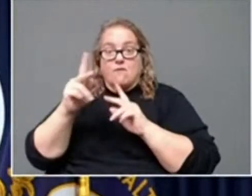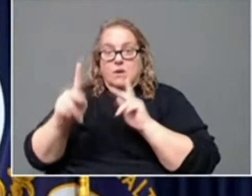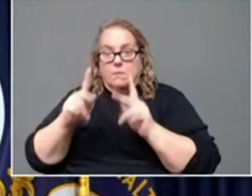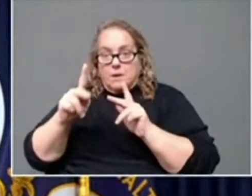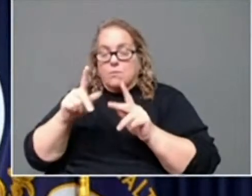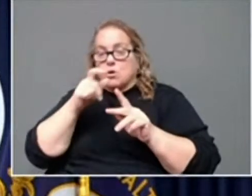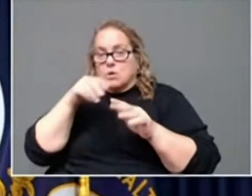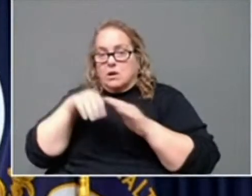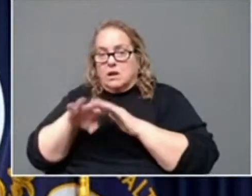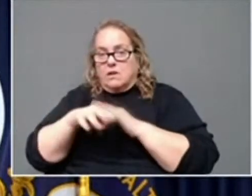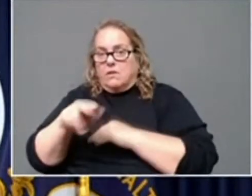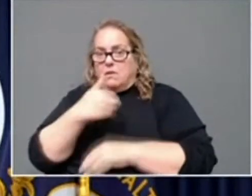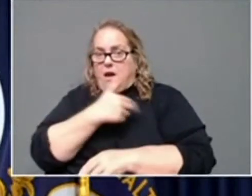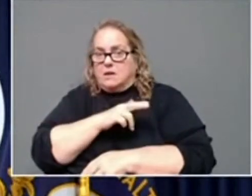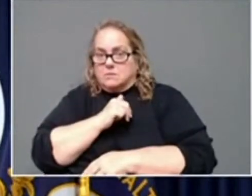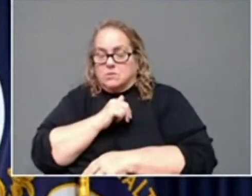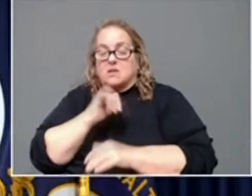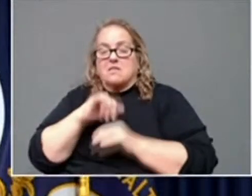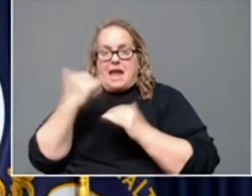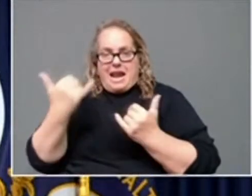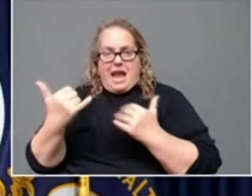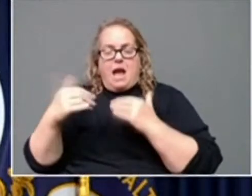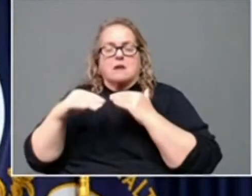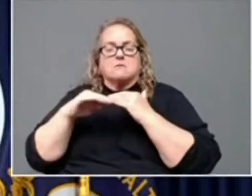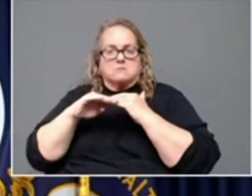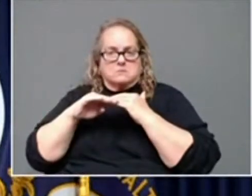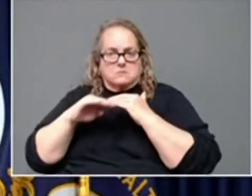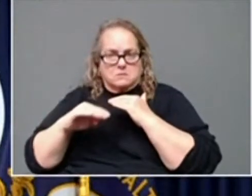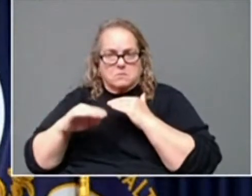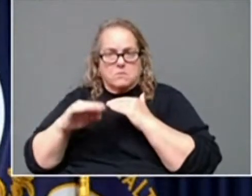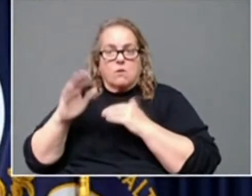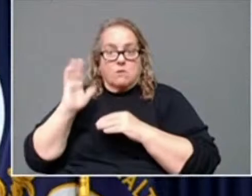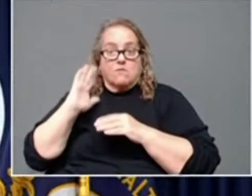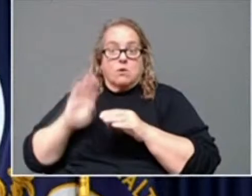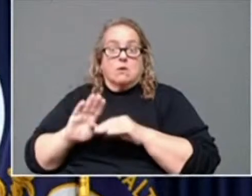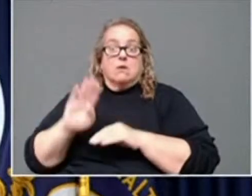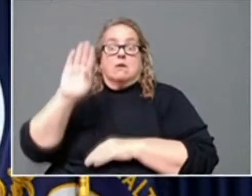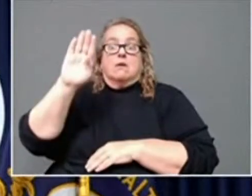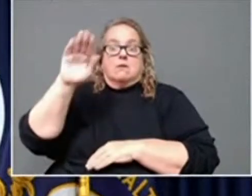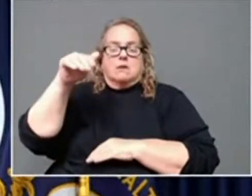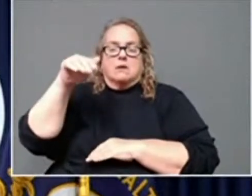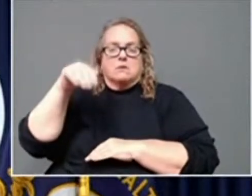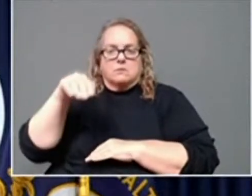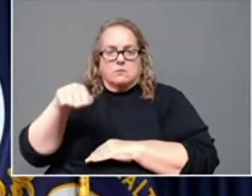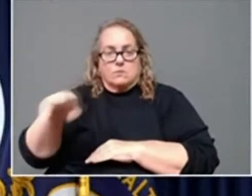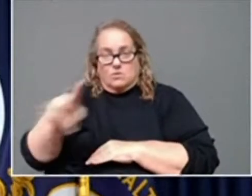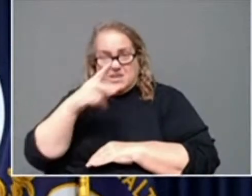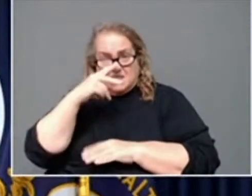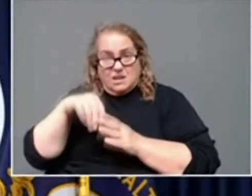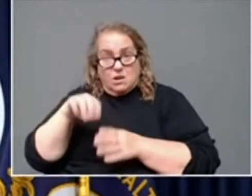That is certainly stabilized. As you see in Bowling Green, I mean, whole families just